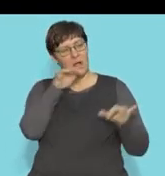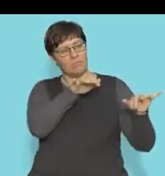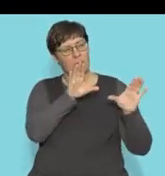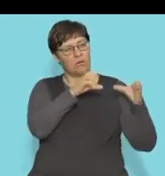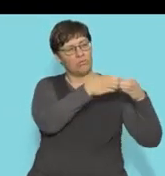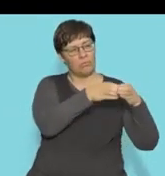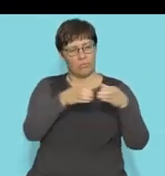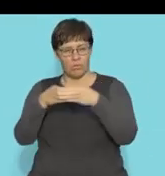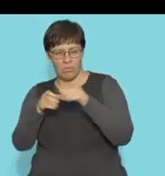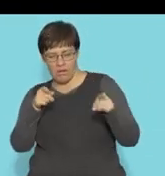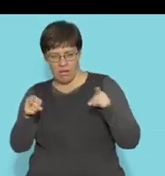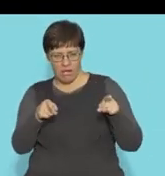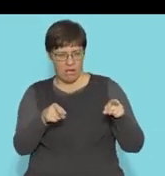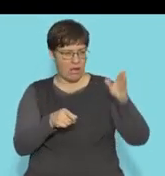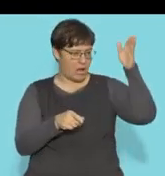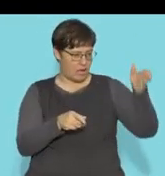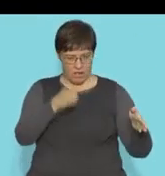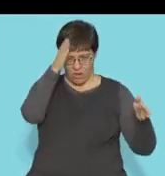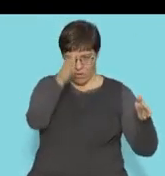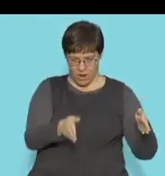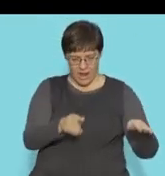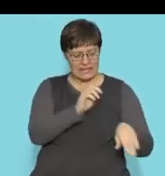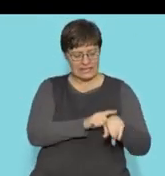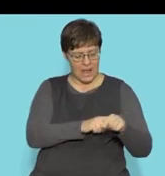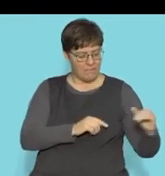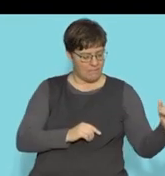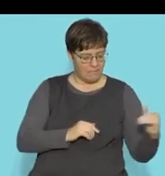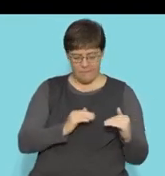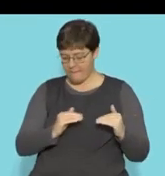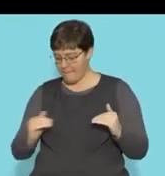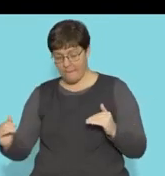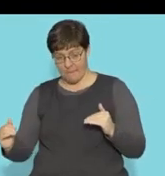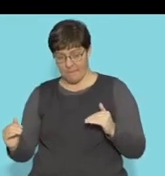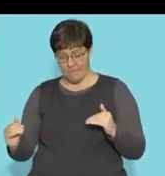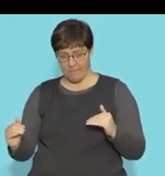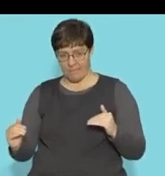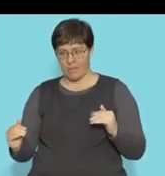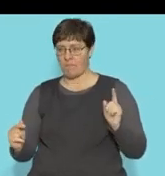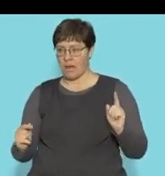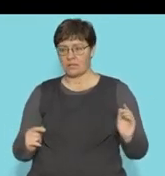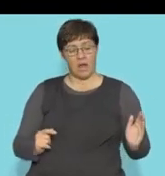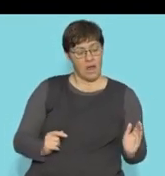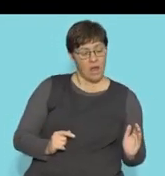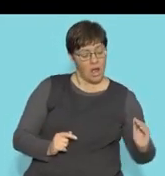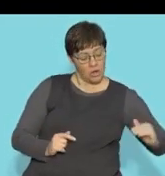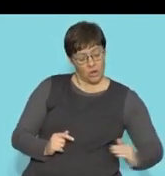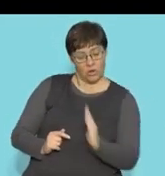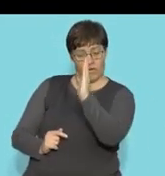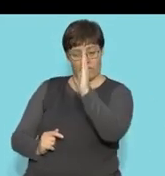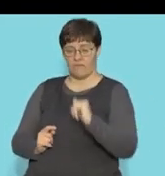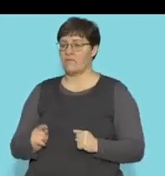of population on the y-axis and time, but the actual graph, the curve,